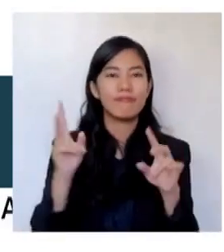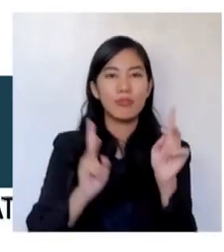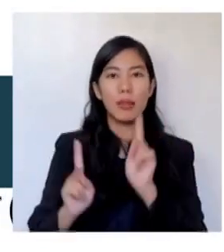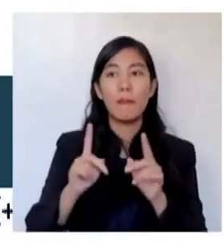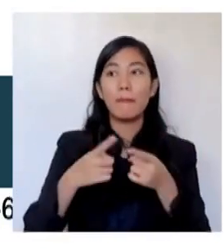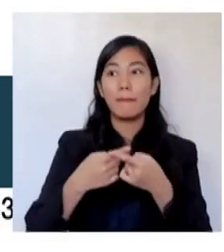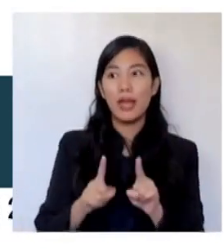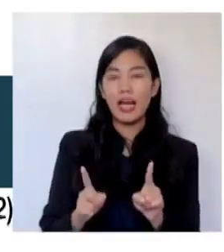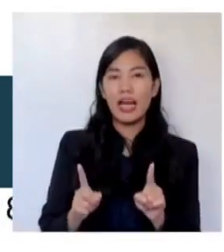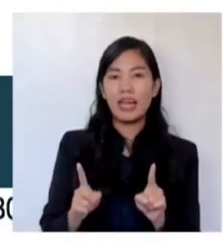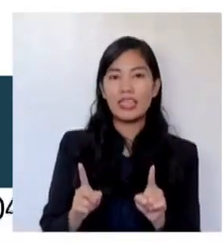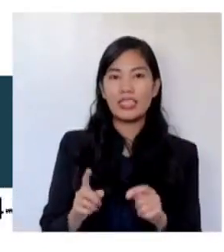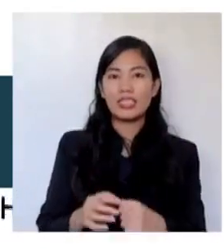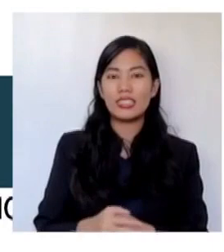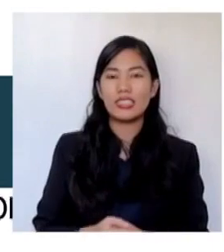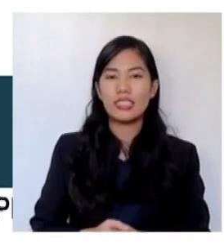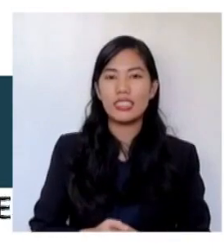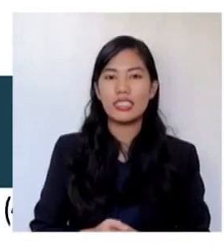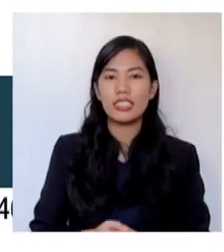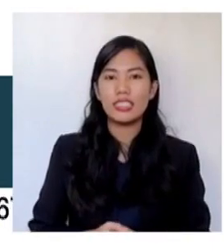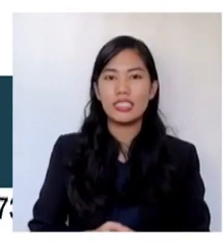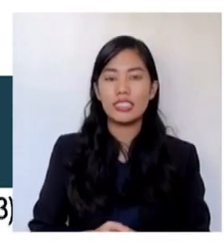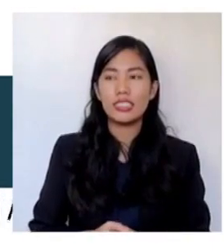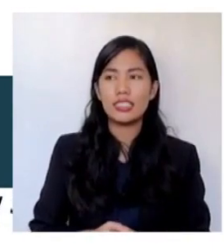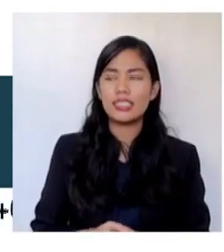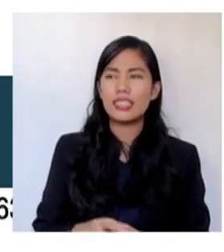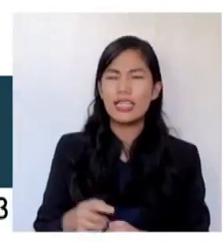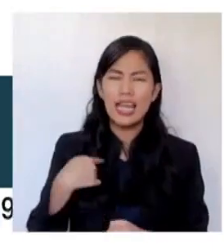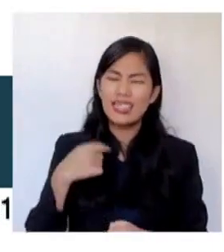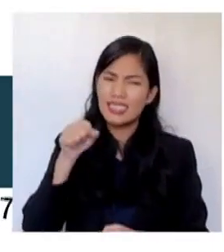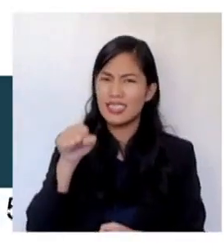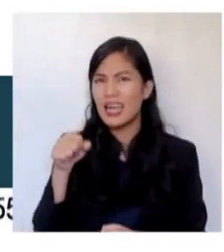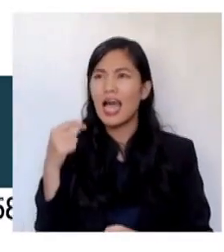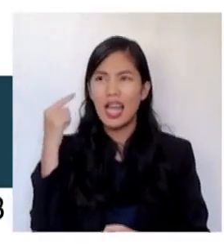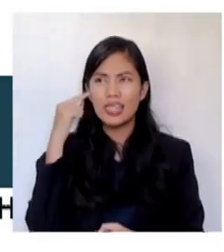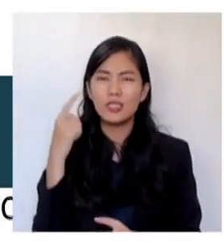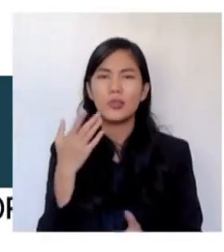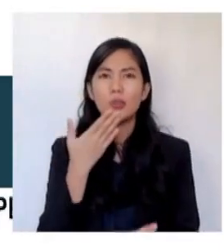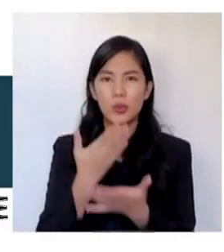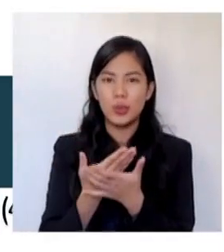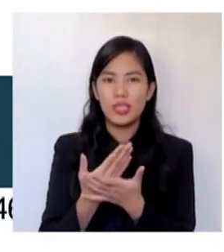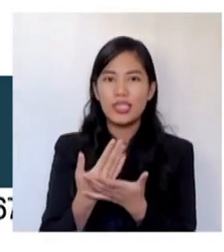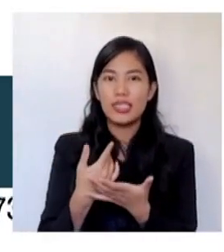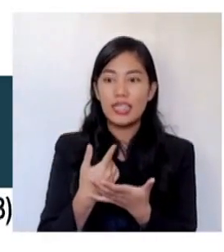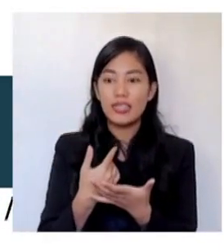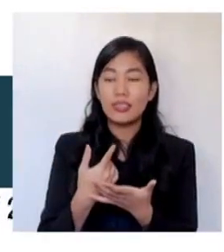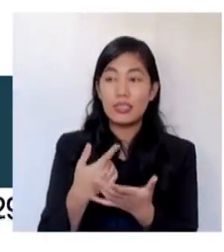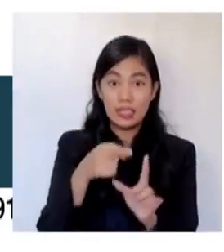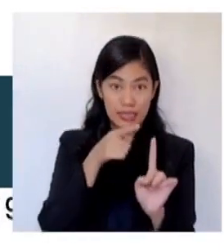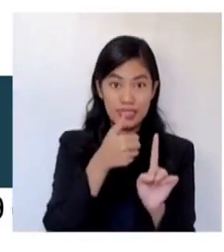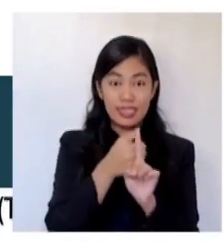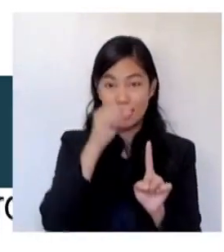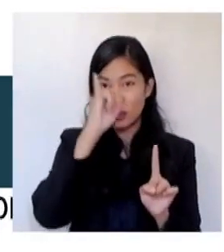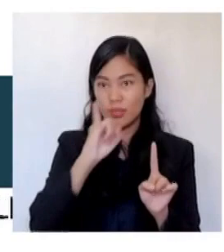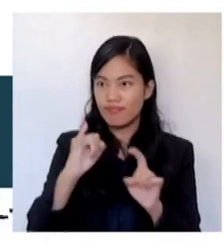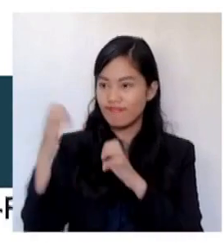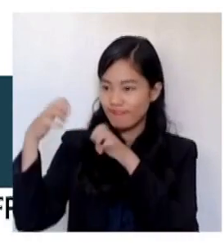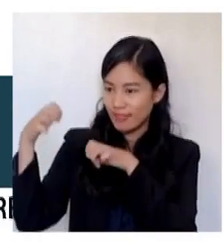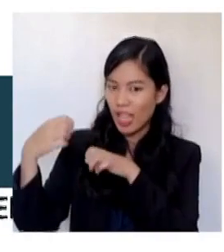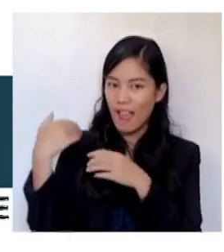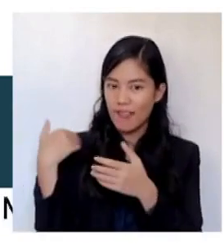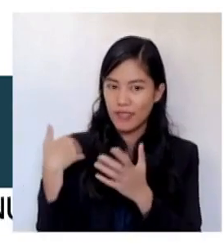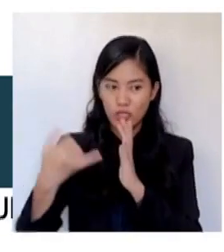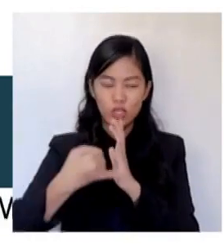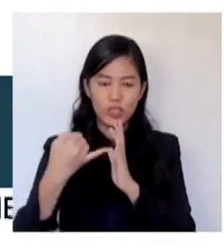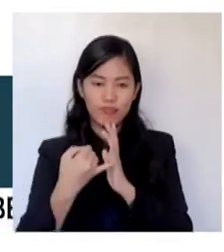job, truly in a job, which is actually a good thing too. He was respecting the journalist. He was like, you know, I'm not gonna play